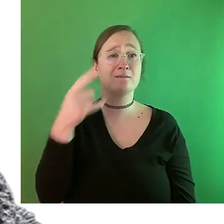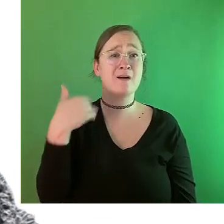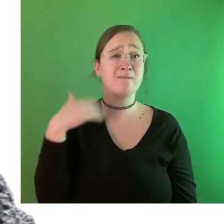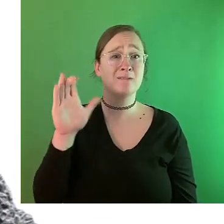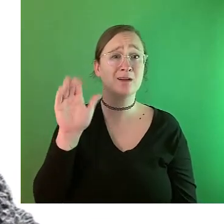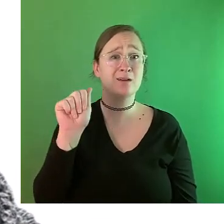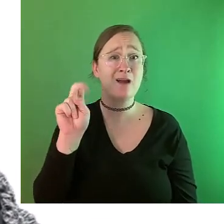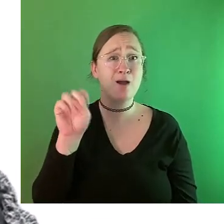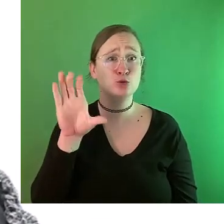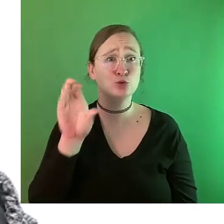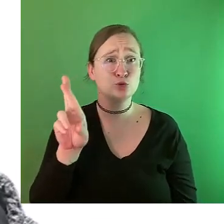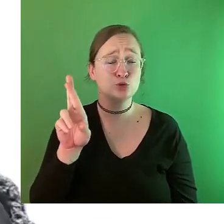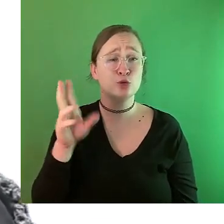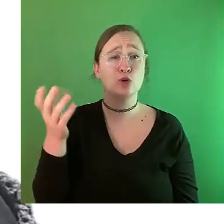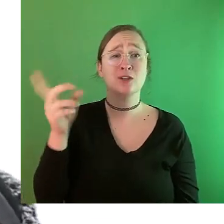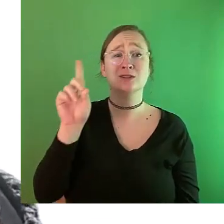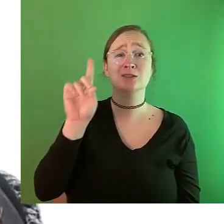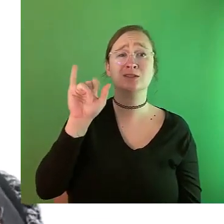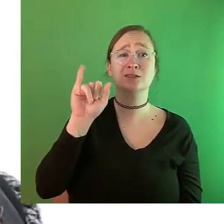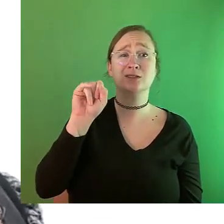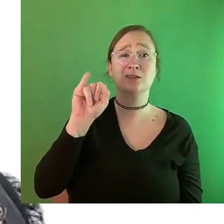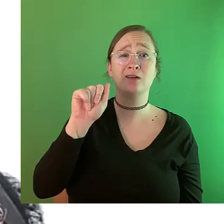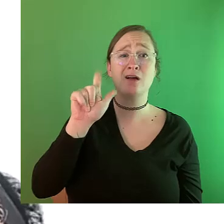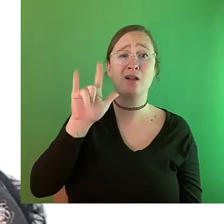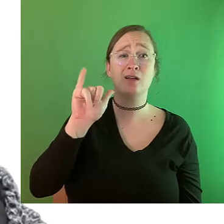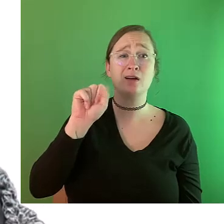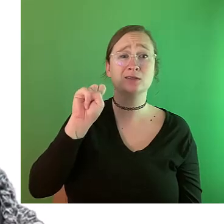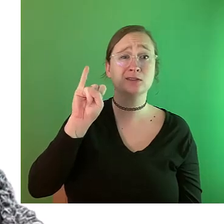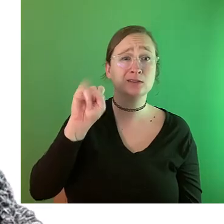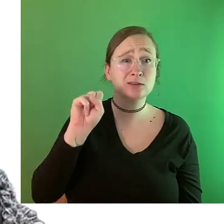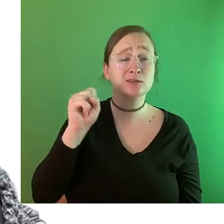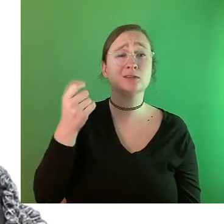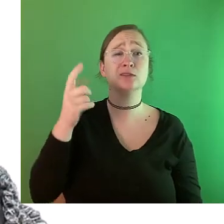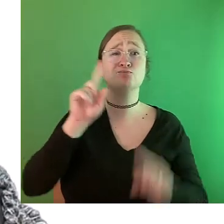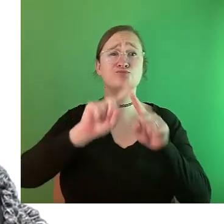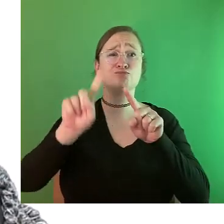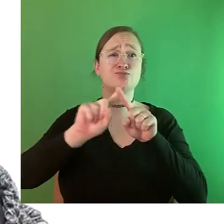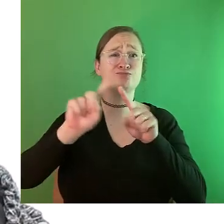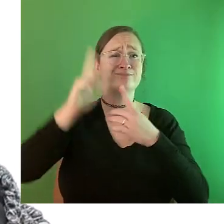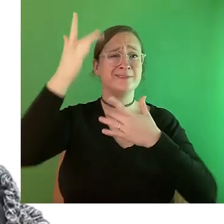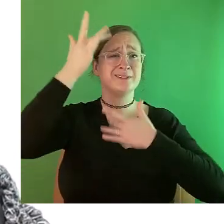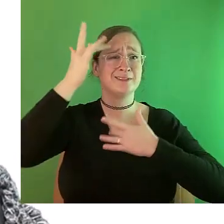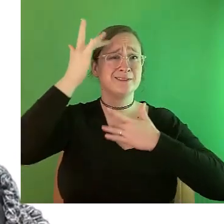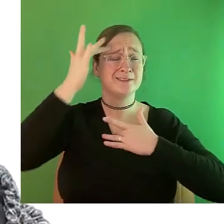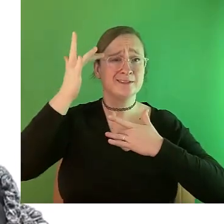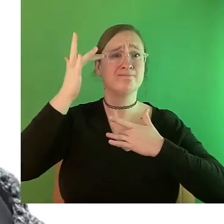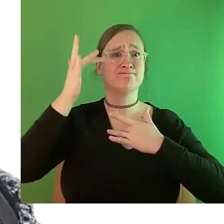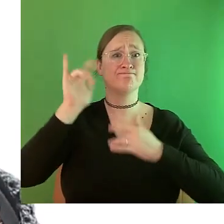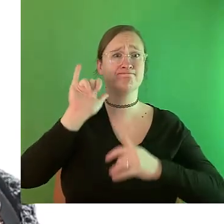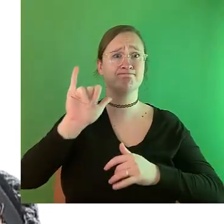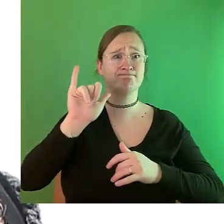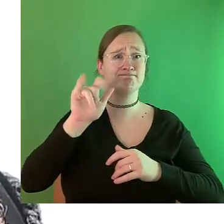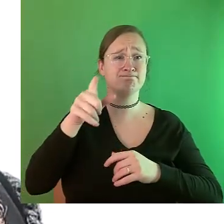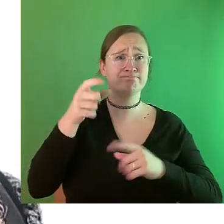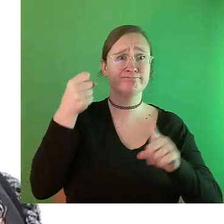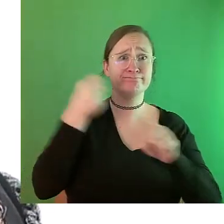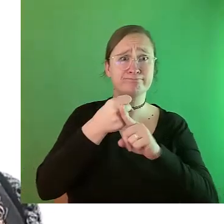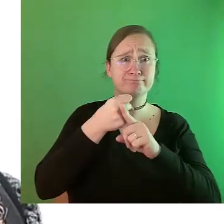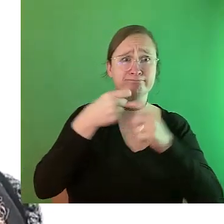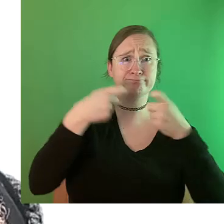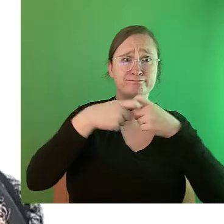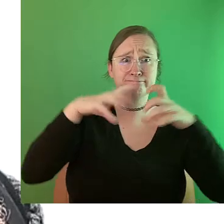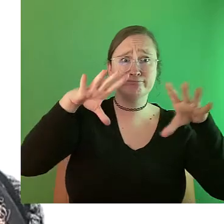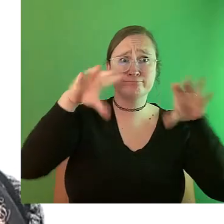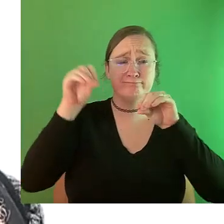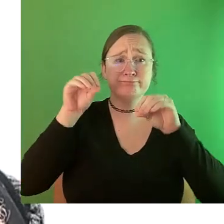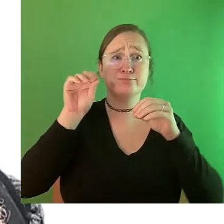verbal instructions on medications, please make sure that happens. You should also think about trying to get 2 weeks of